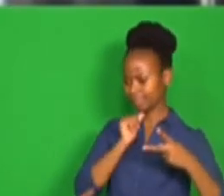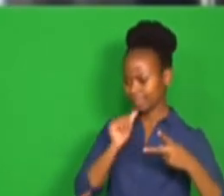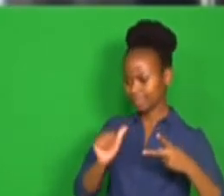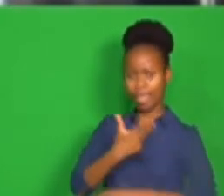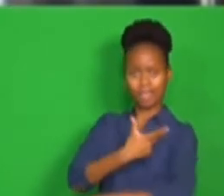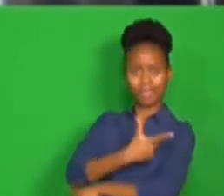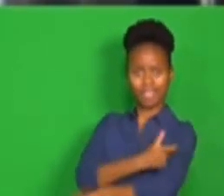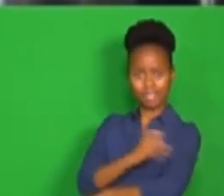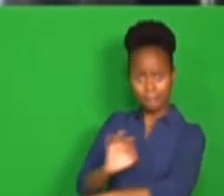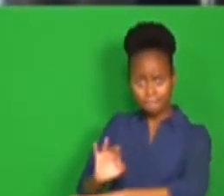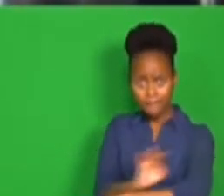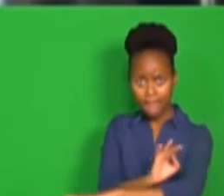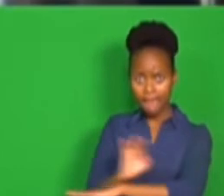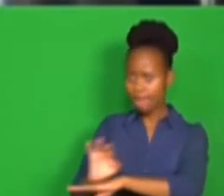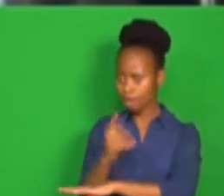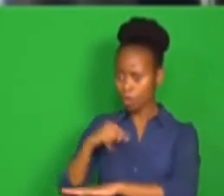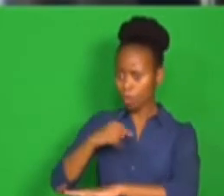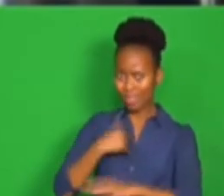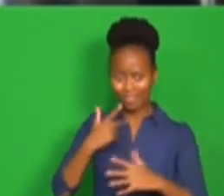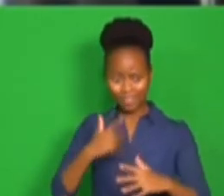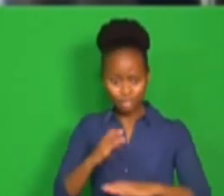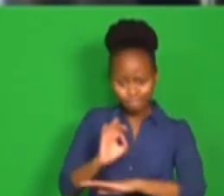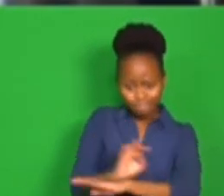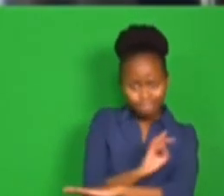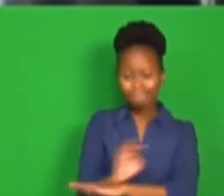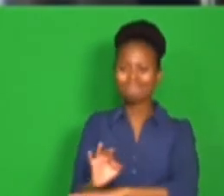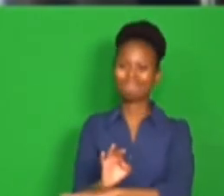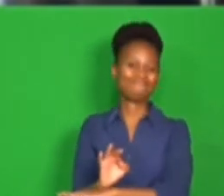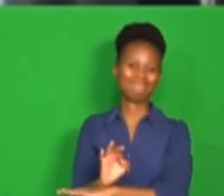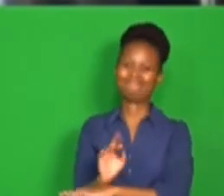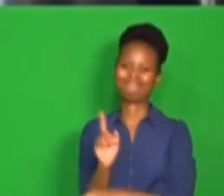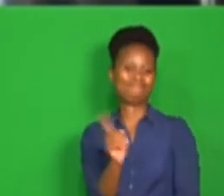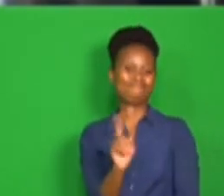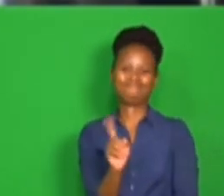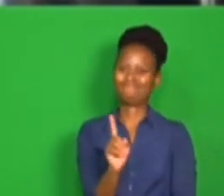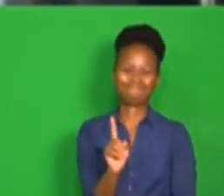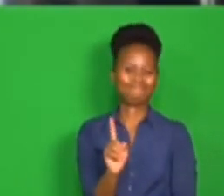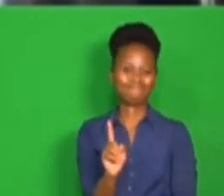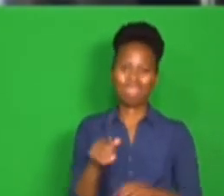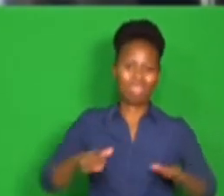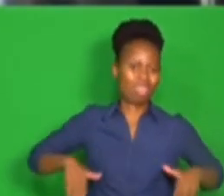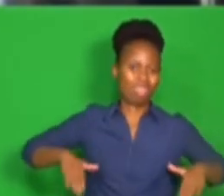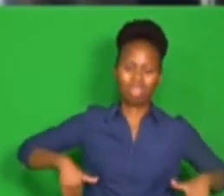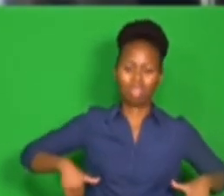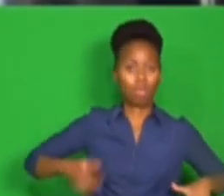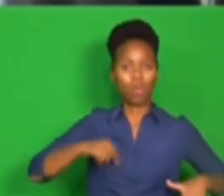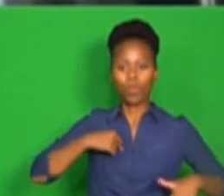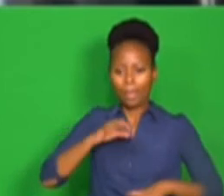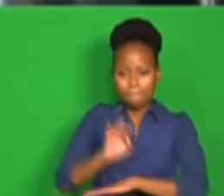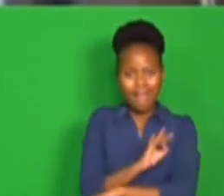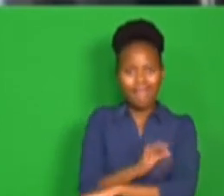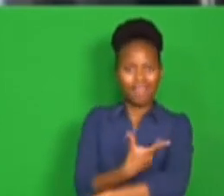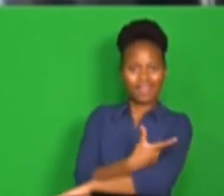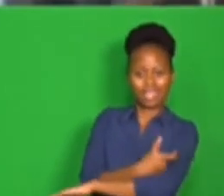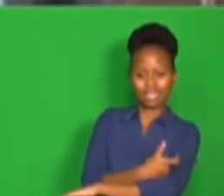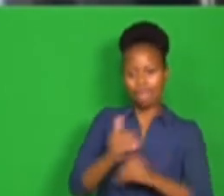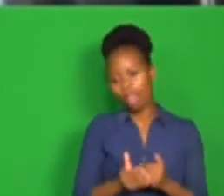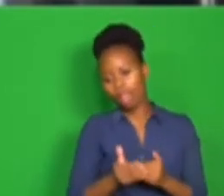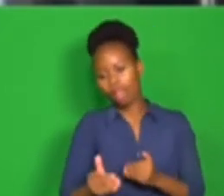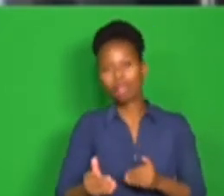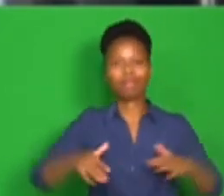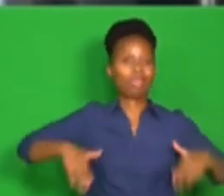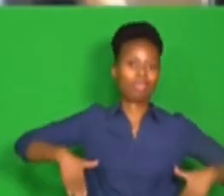plan. No, we have not factored that as yet, because the plan